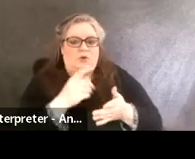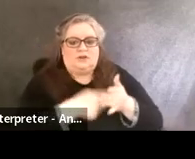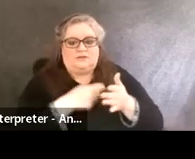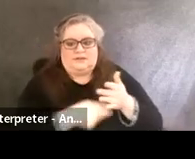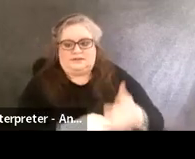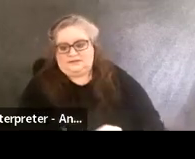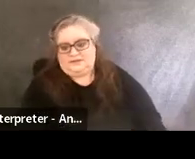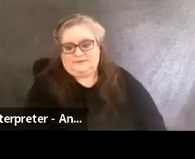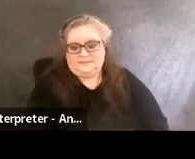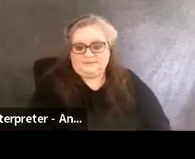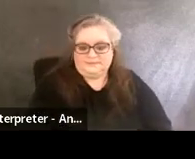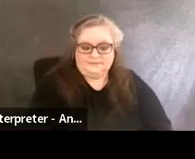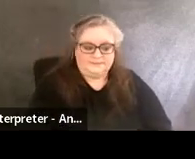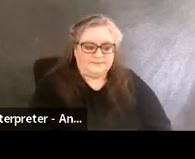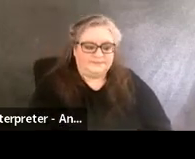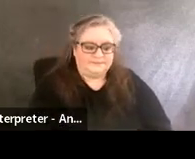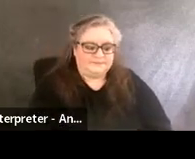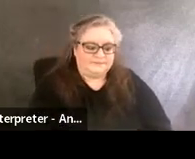expenses.